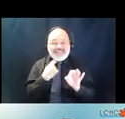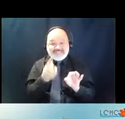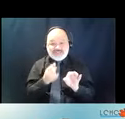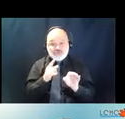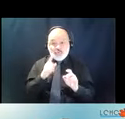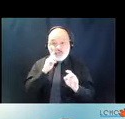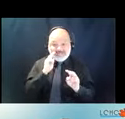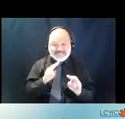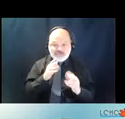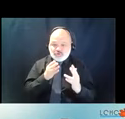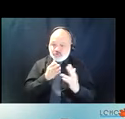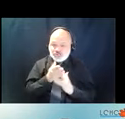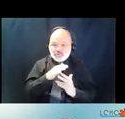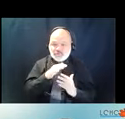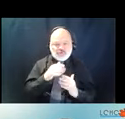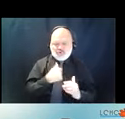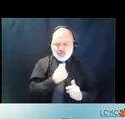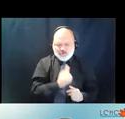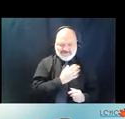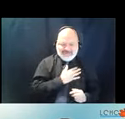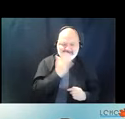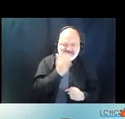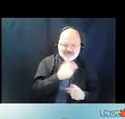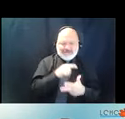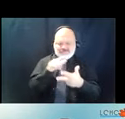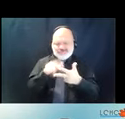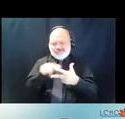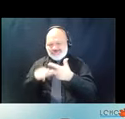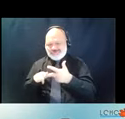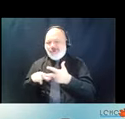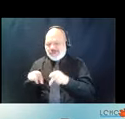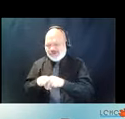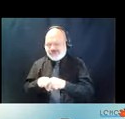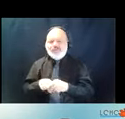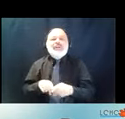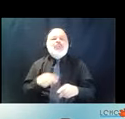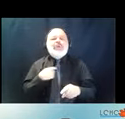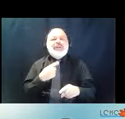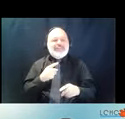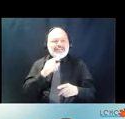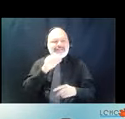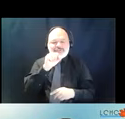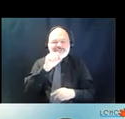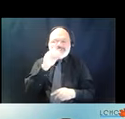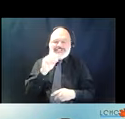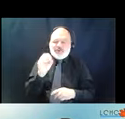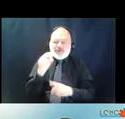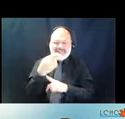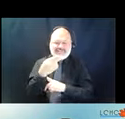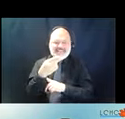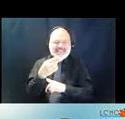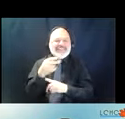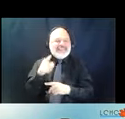throughout not only my presentation, but those of my colleagues. I wanted to start with the social determinants of health. This is a